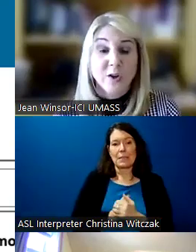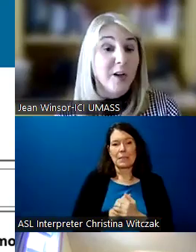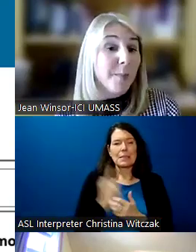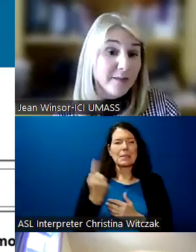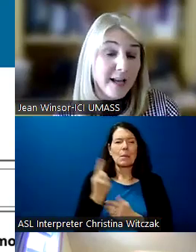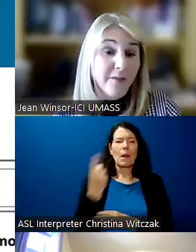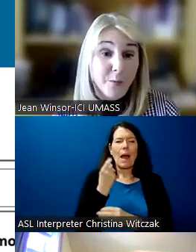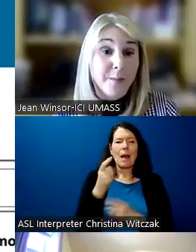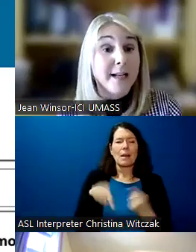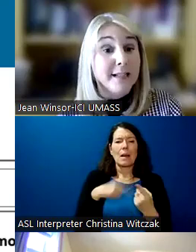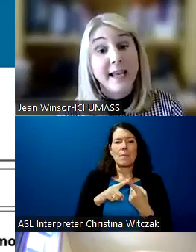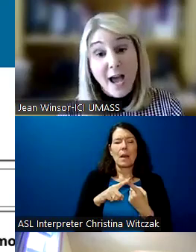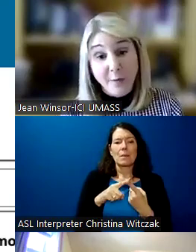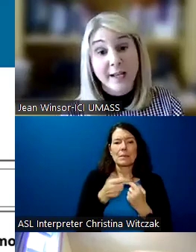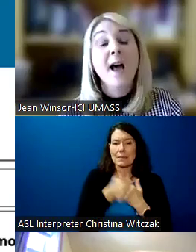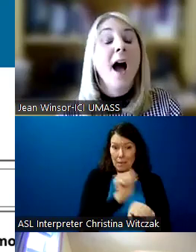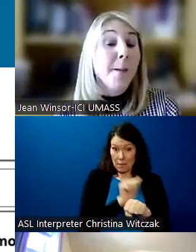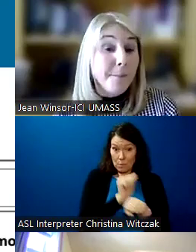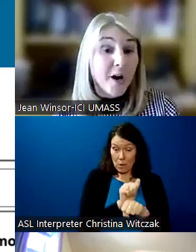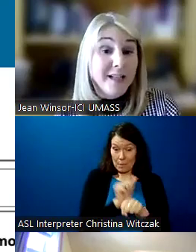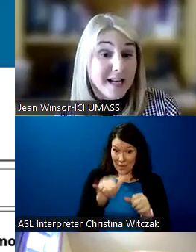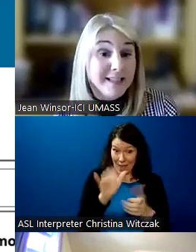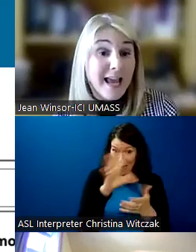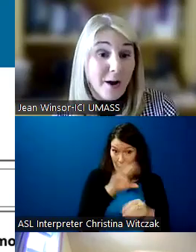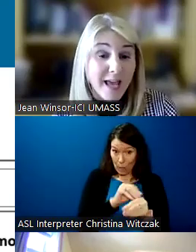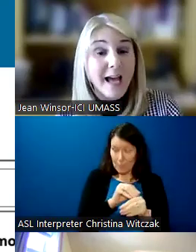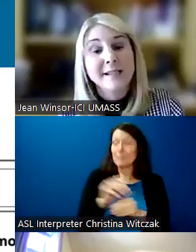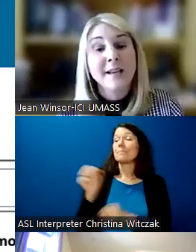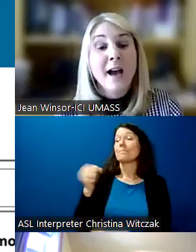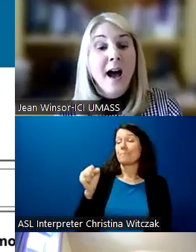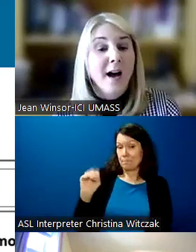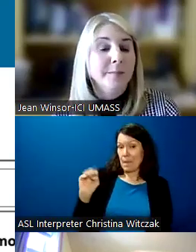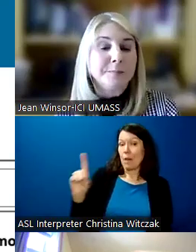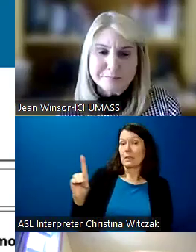asked earlier about self-employment. Is that counted? Maryland does count that.